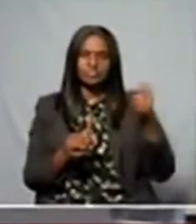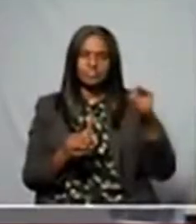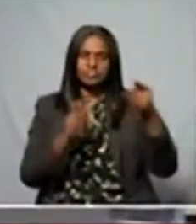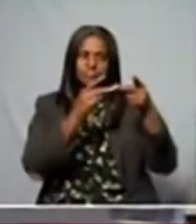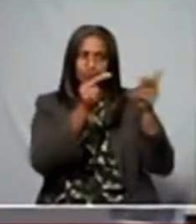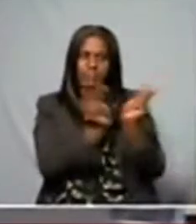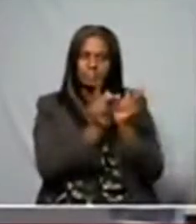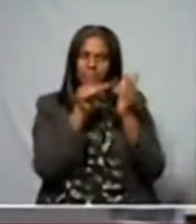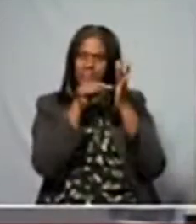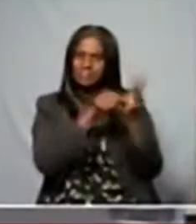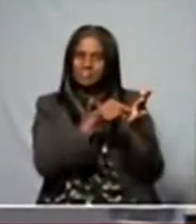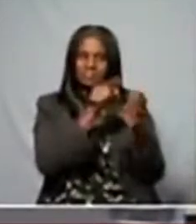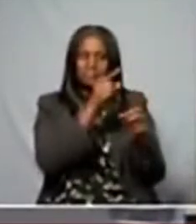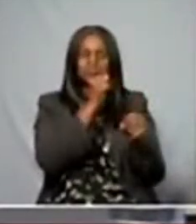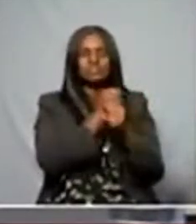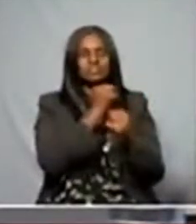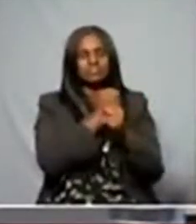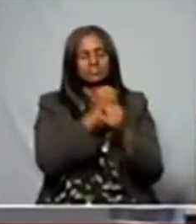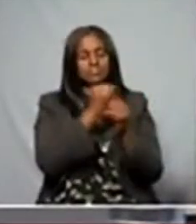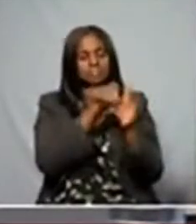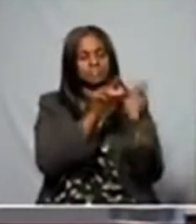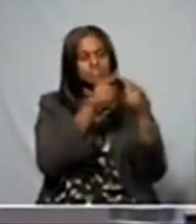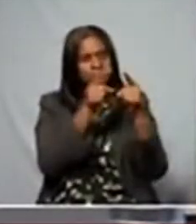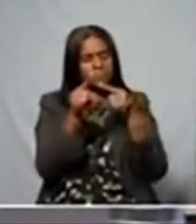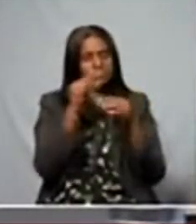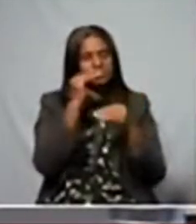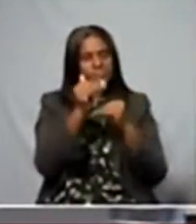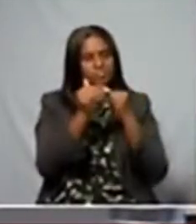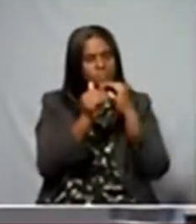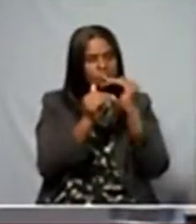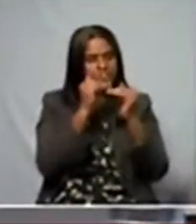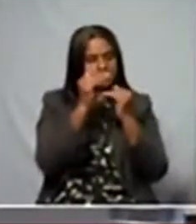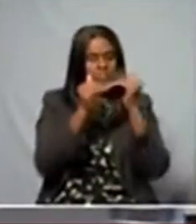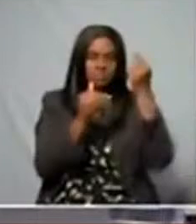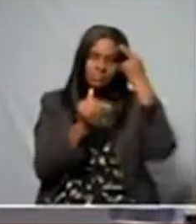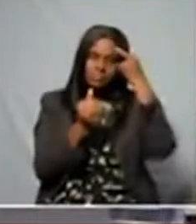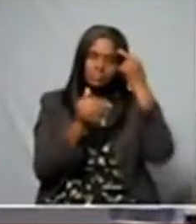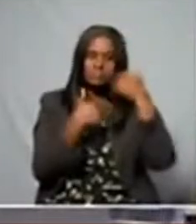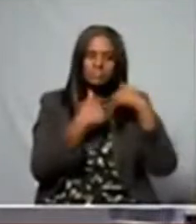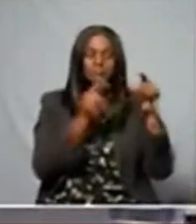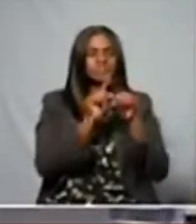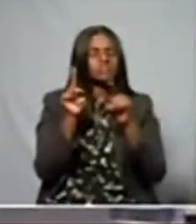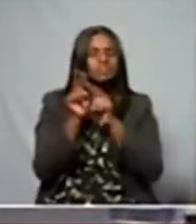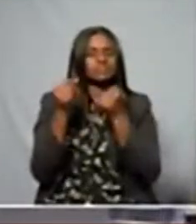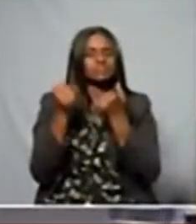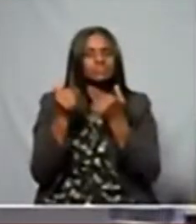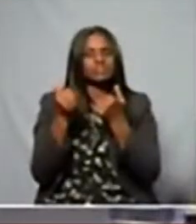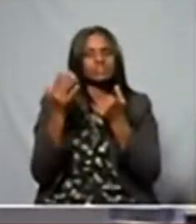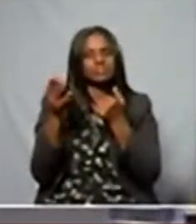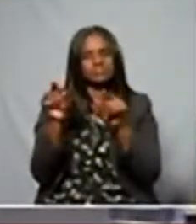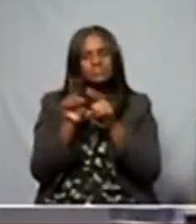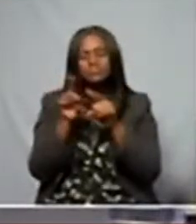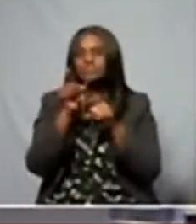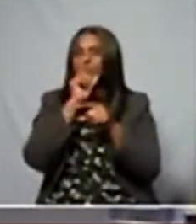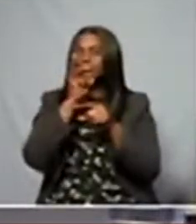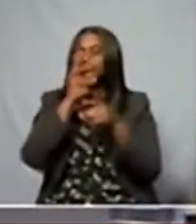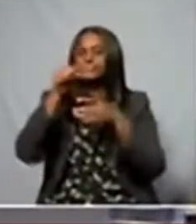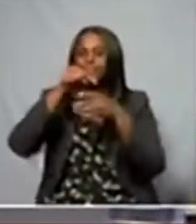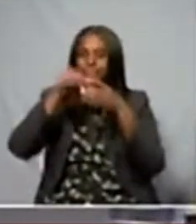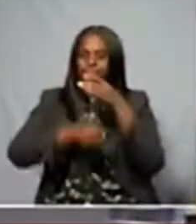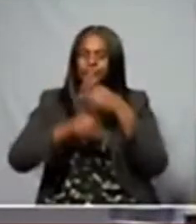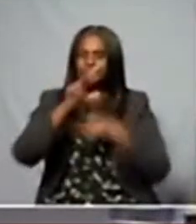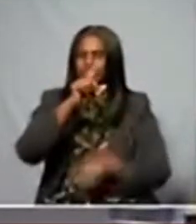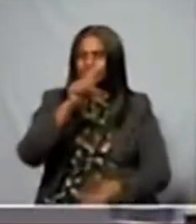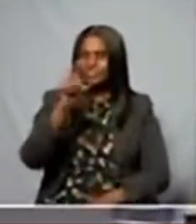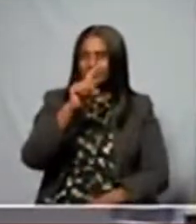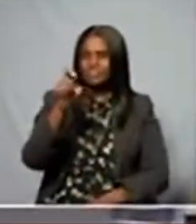sites' works are at various stages. Government has also so far drilled 163